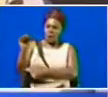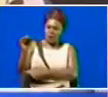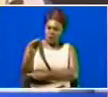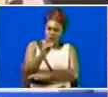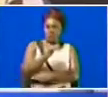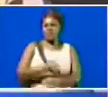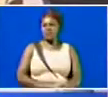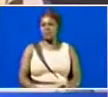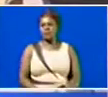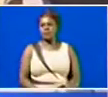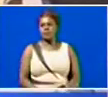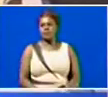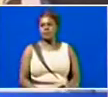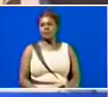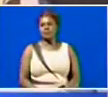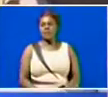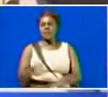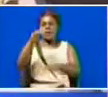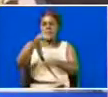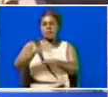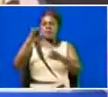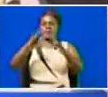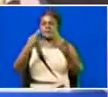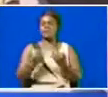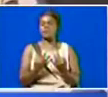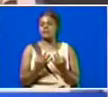for the affected families